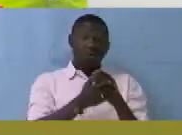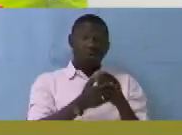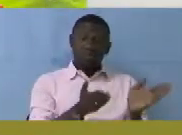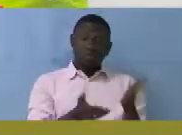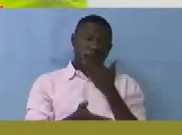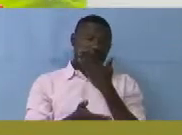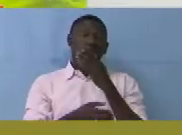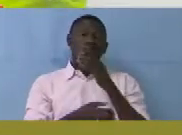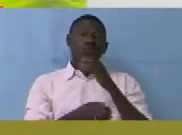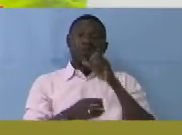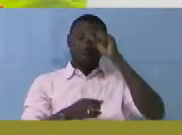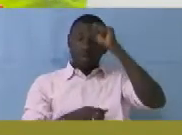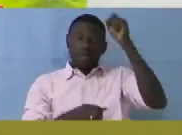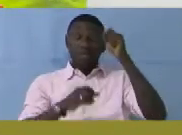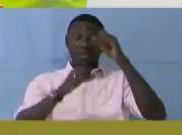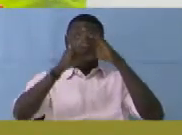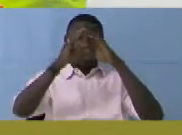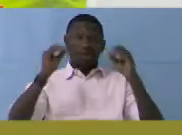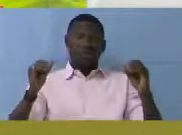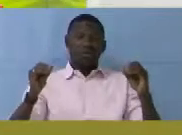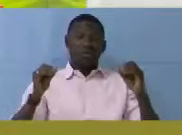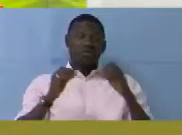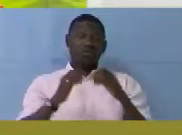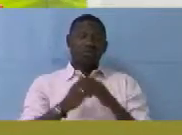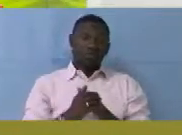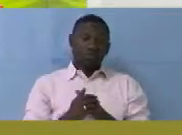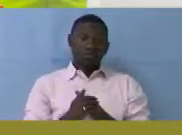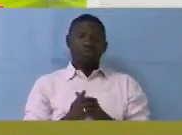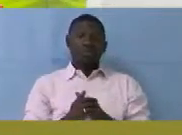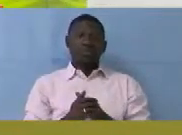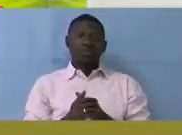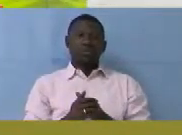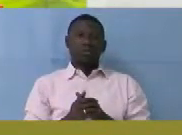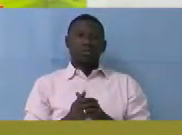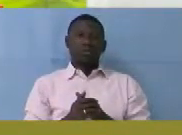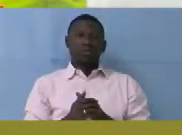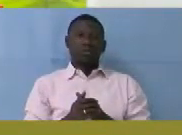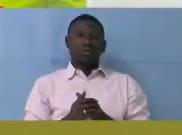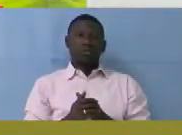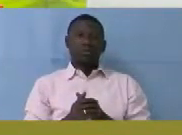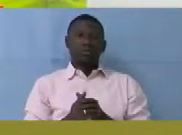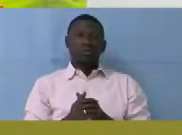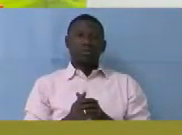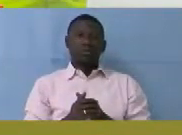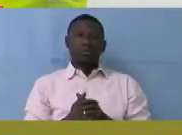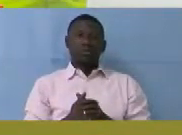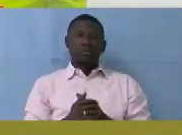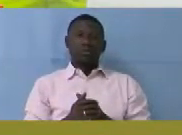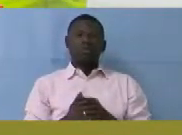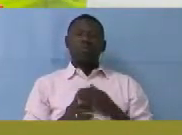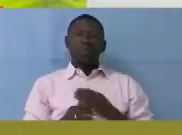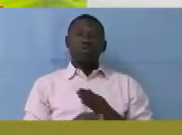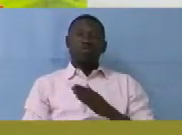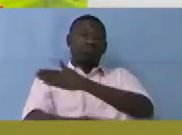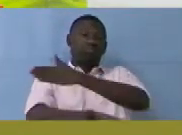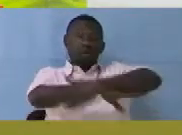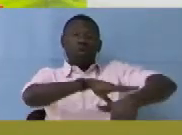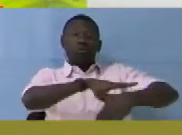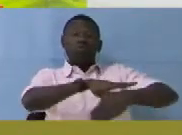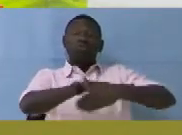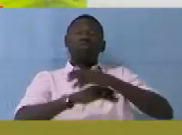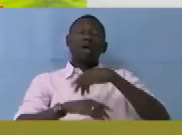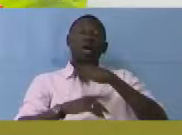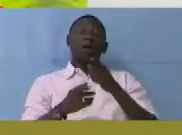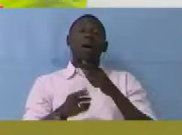was seized by Samsidin Sar and his men. Yara wo moto Samsidin Sar na la mole